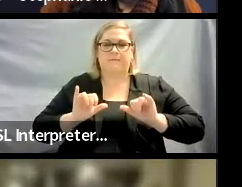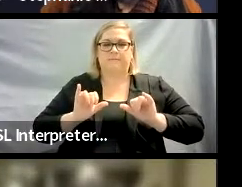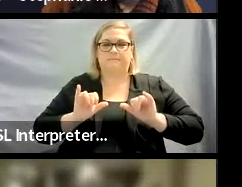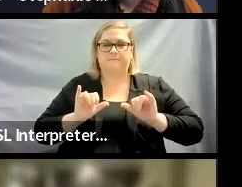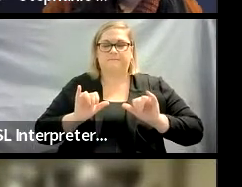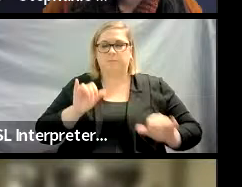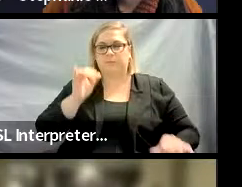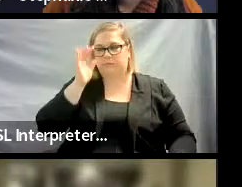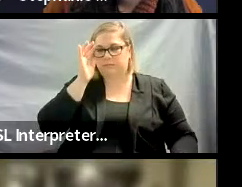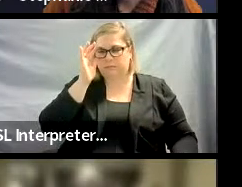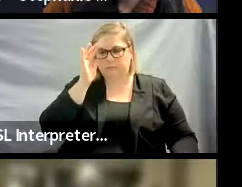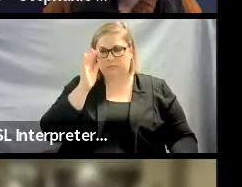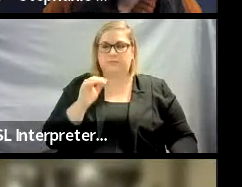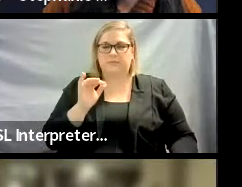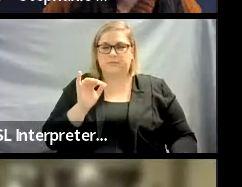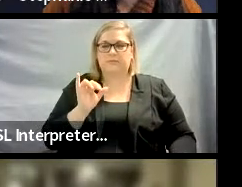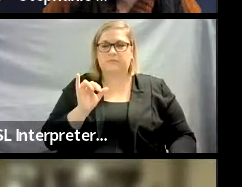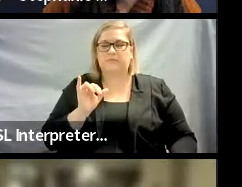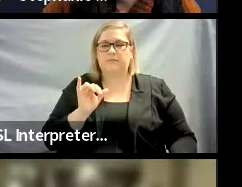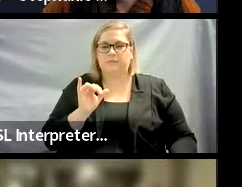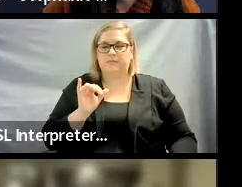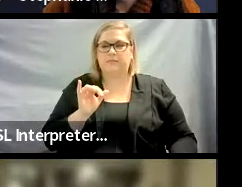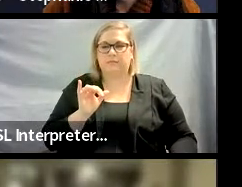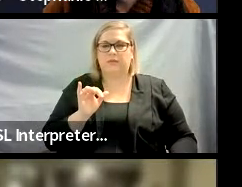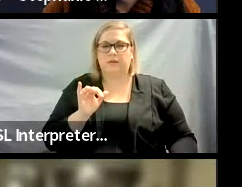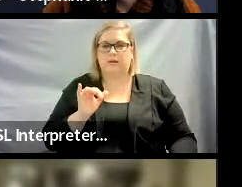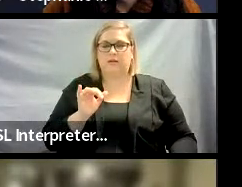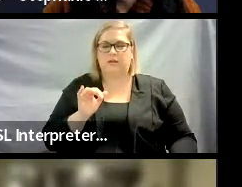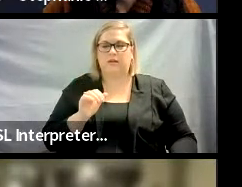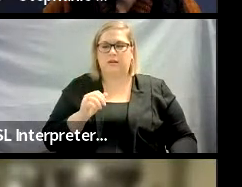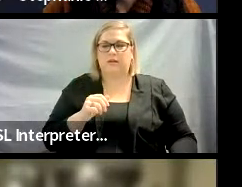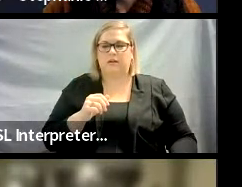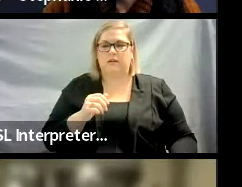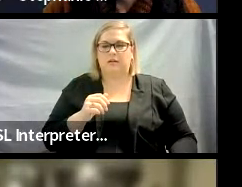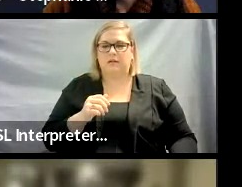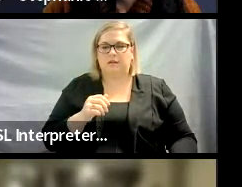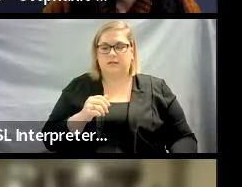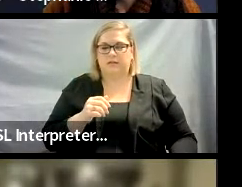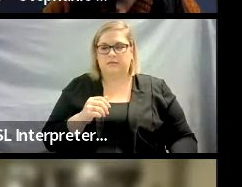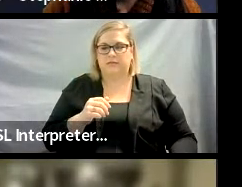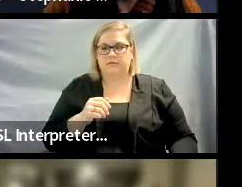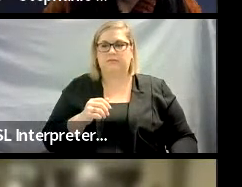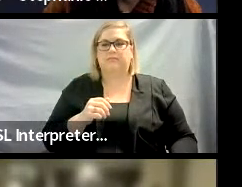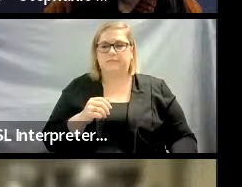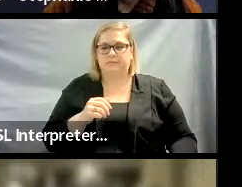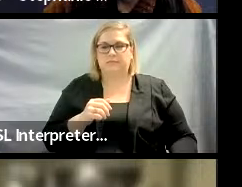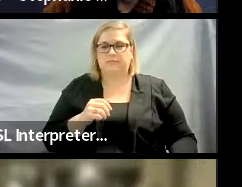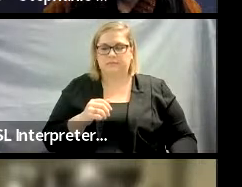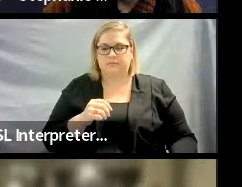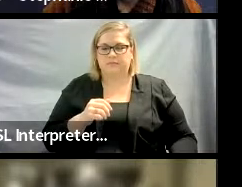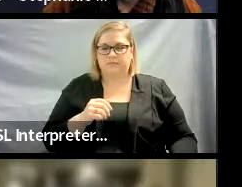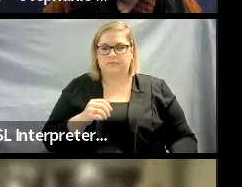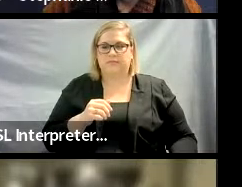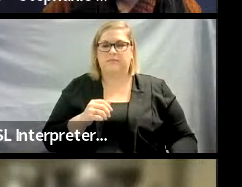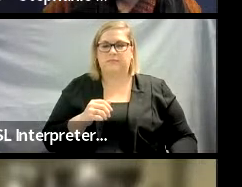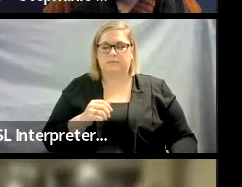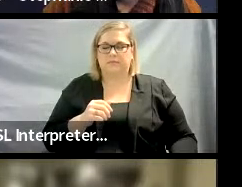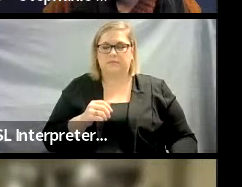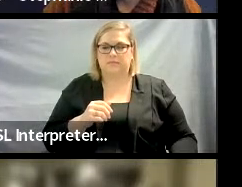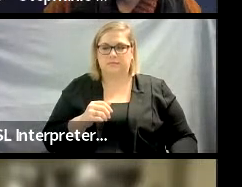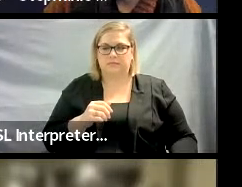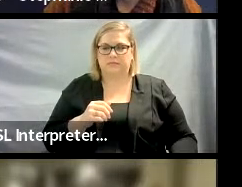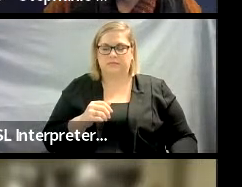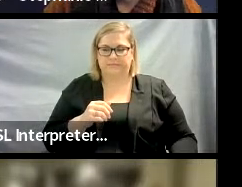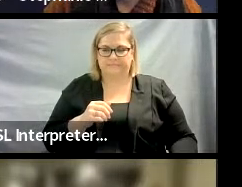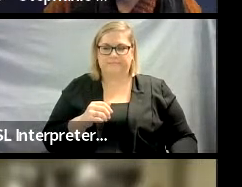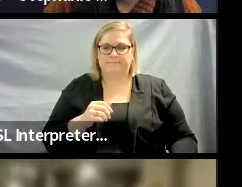part, and then I have to kind of scroll to look at whoever's talking, but I have to stay with my interpreter pin. So I